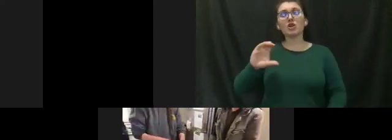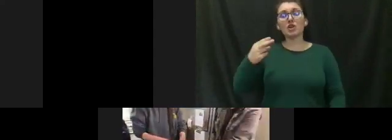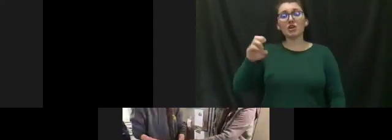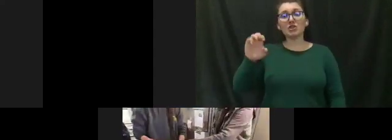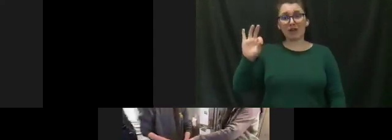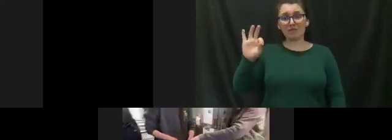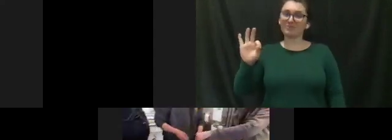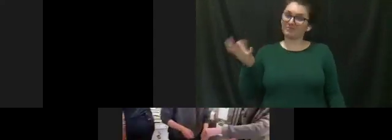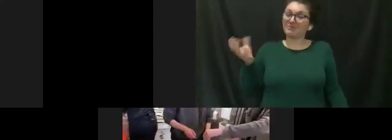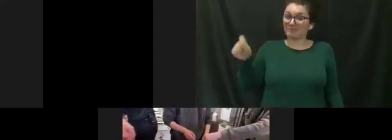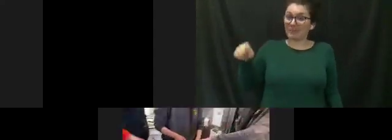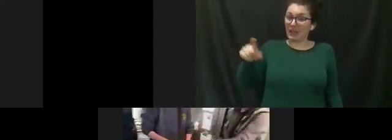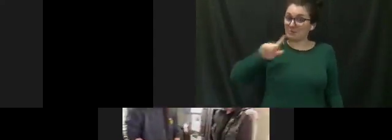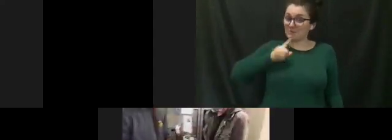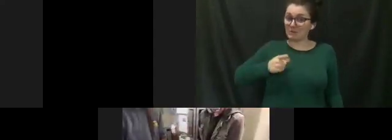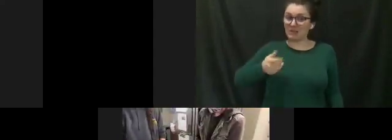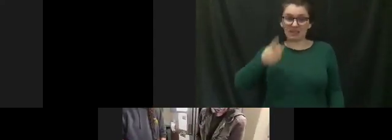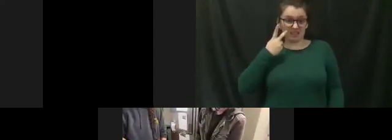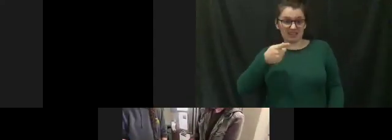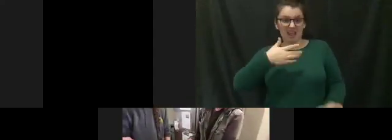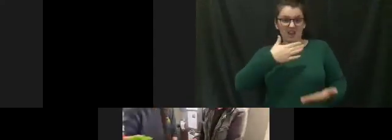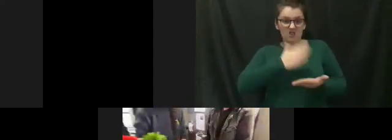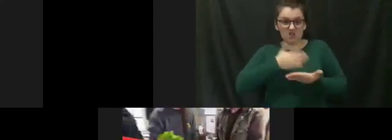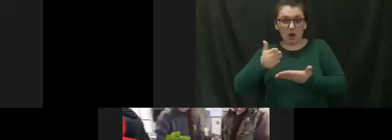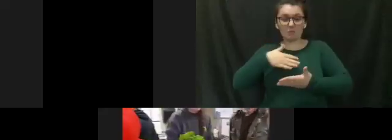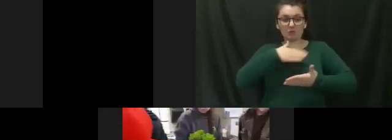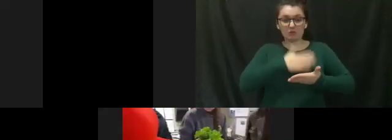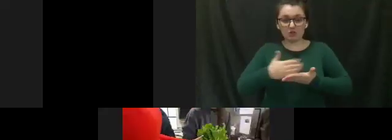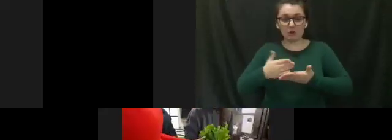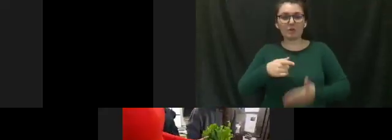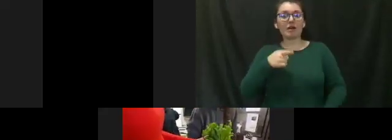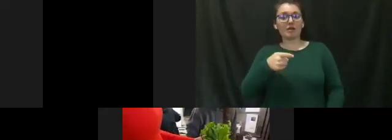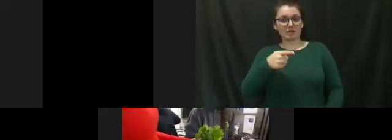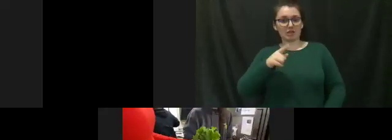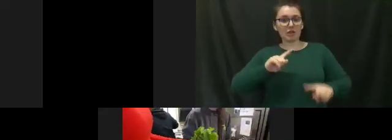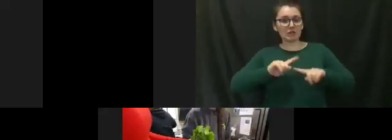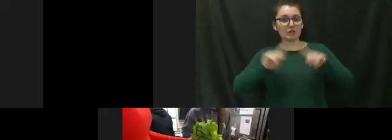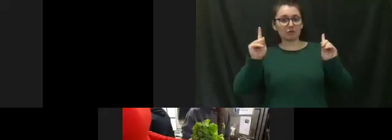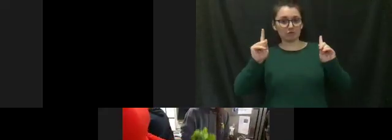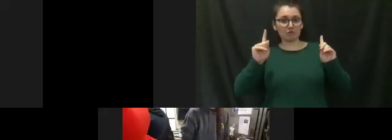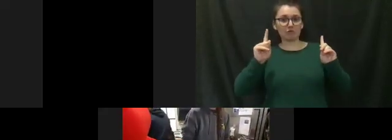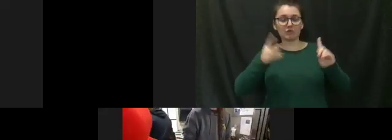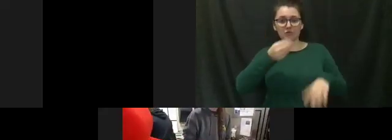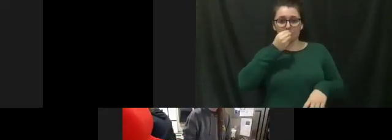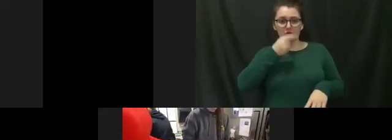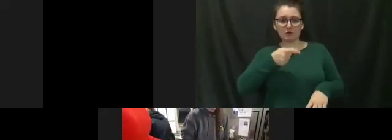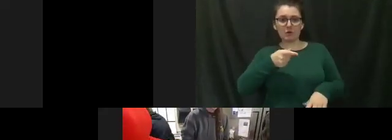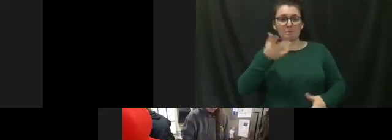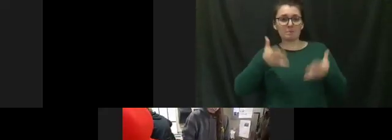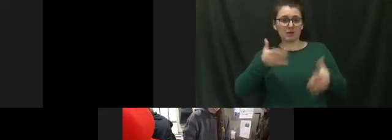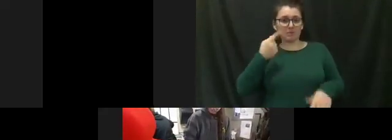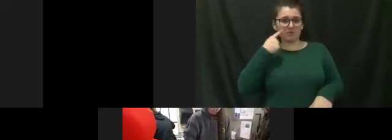can see Kayla here is chopping up some diets. Here's another diet as well. This one looks like it might be for our